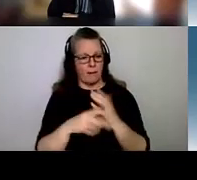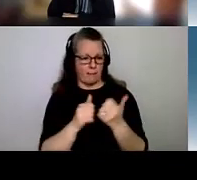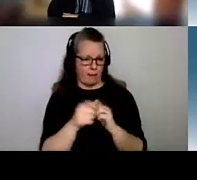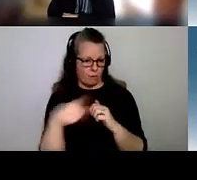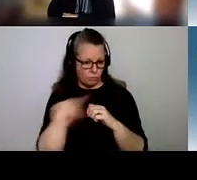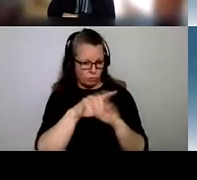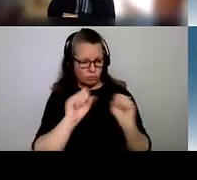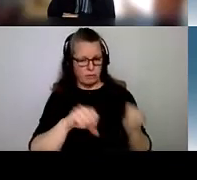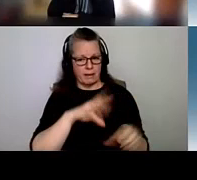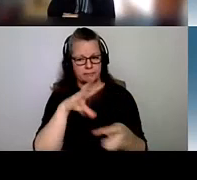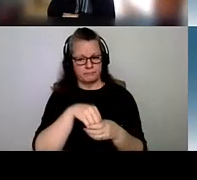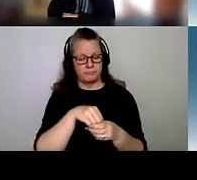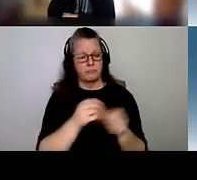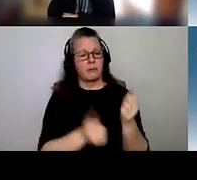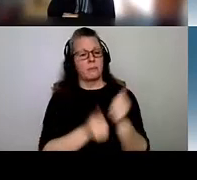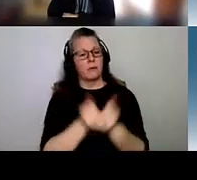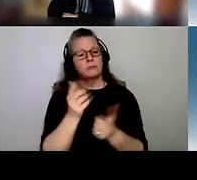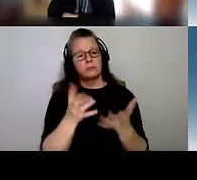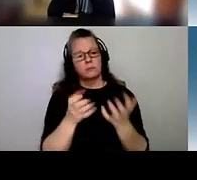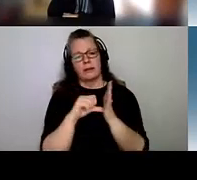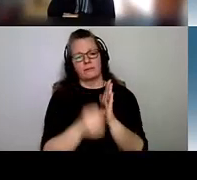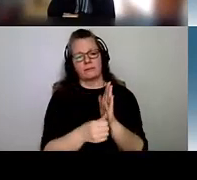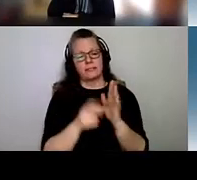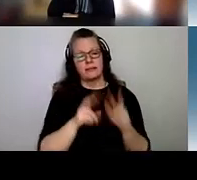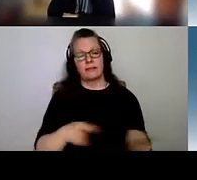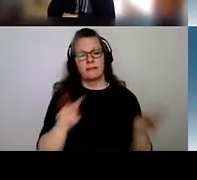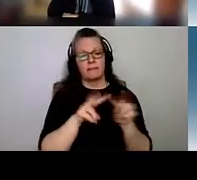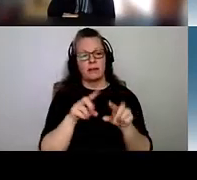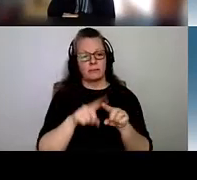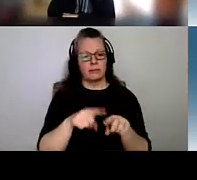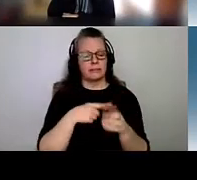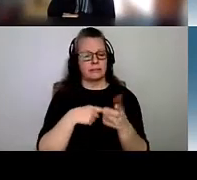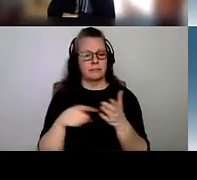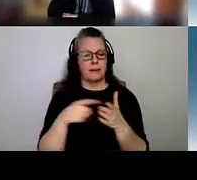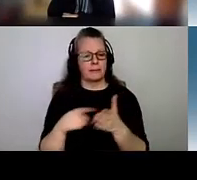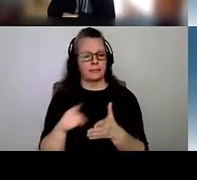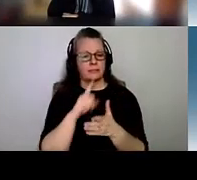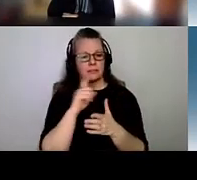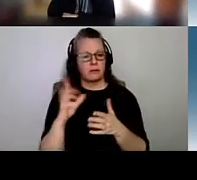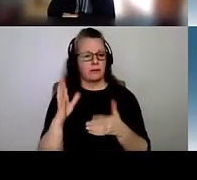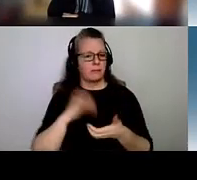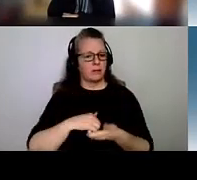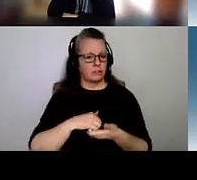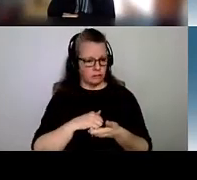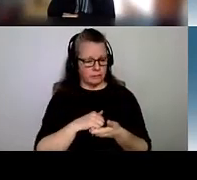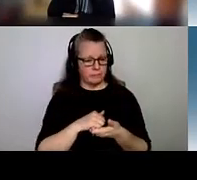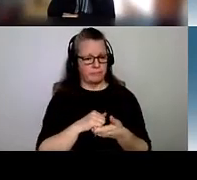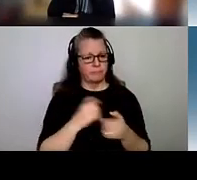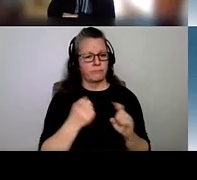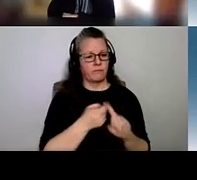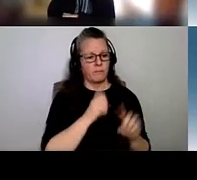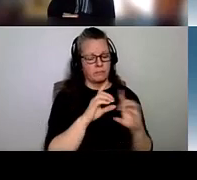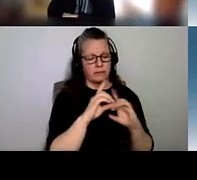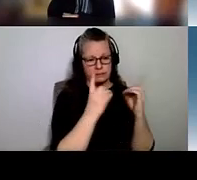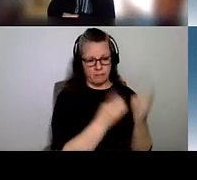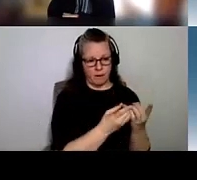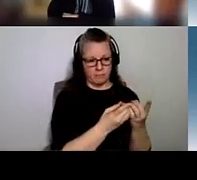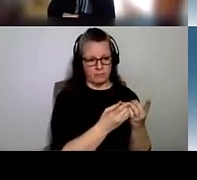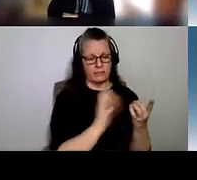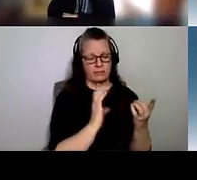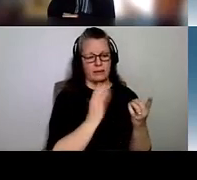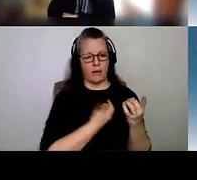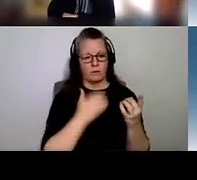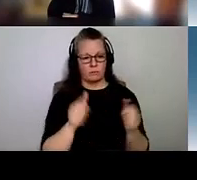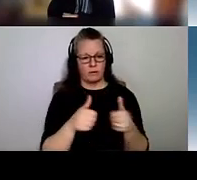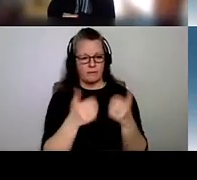what I want to emphasize today is that value-based payments are a partnership between the department, our providers,